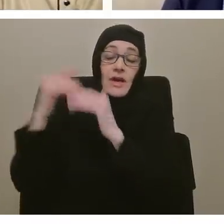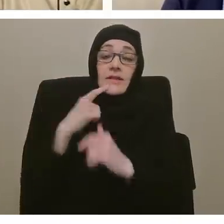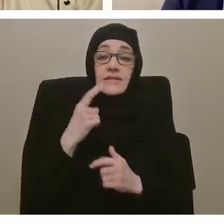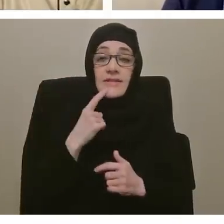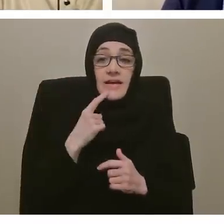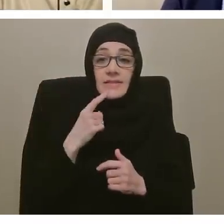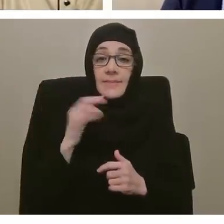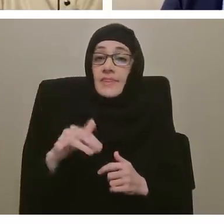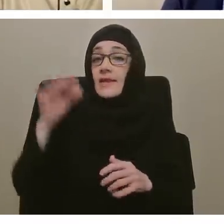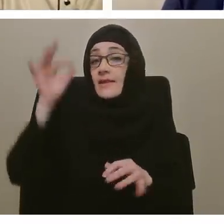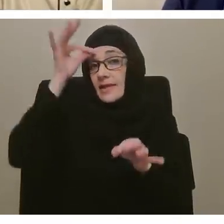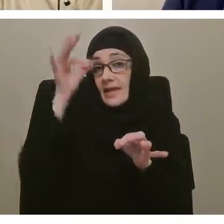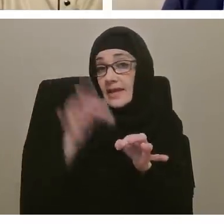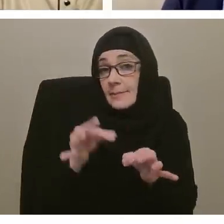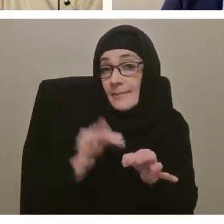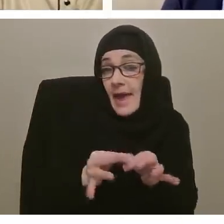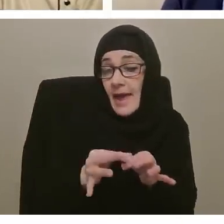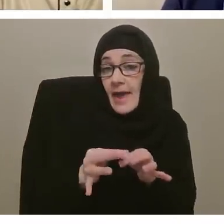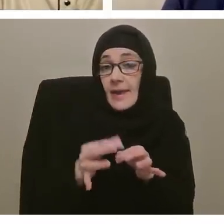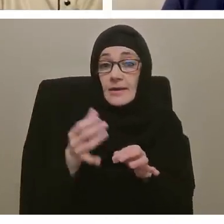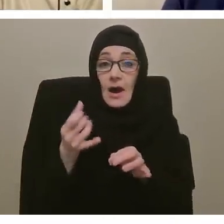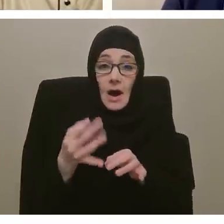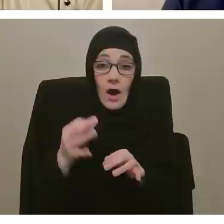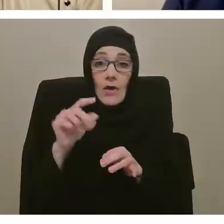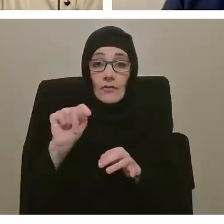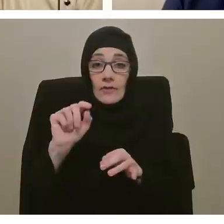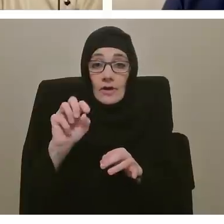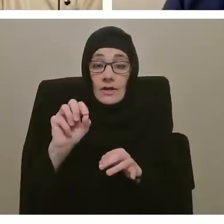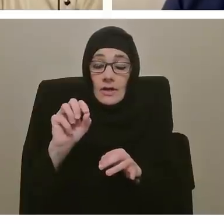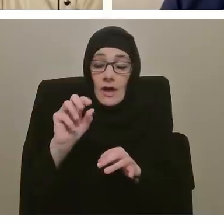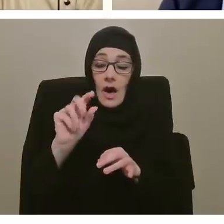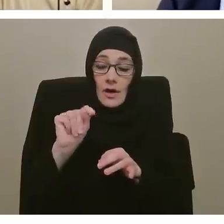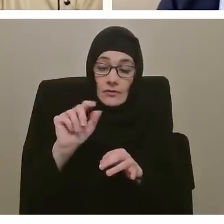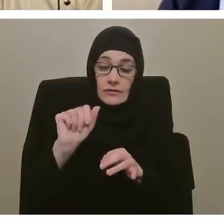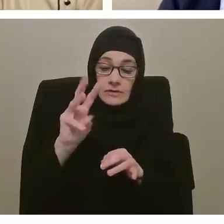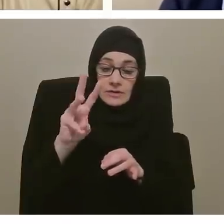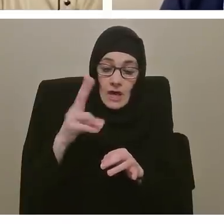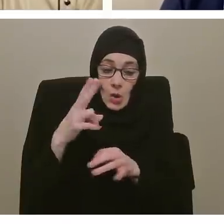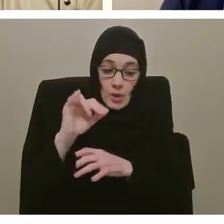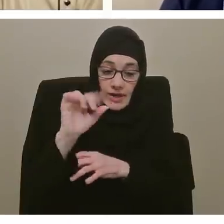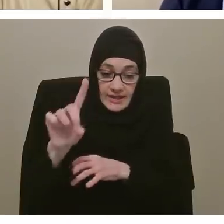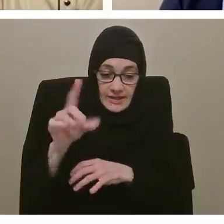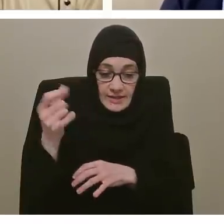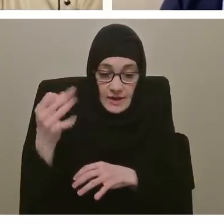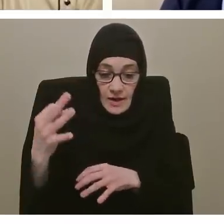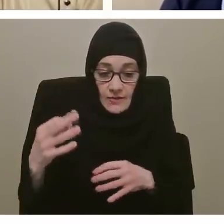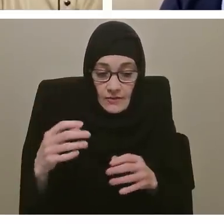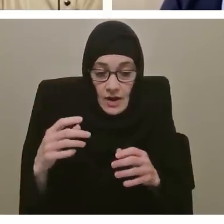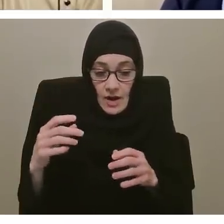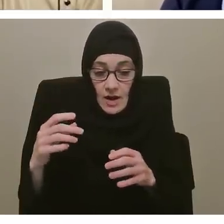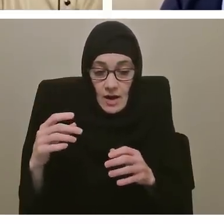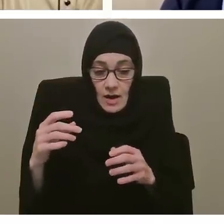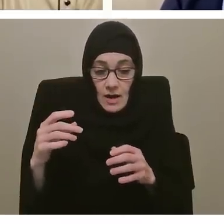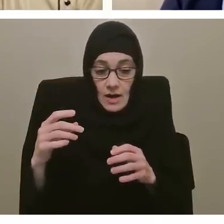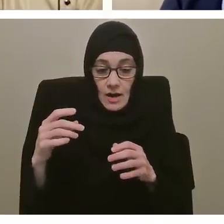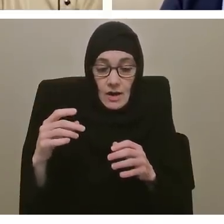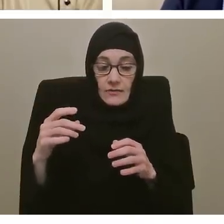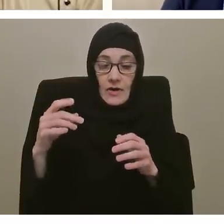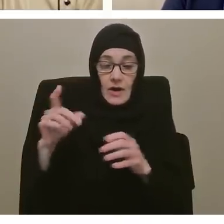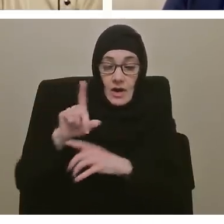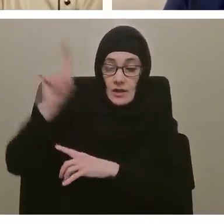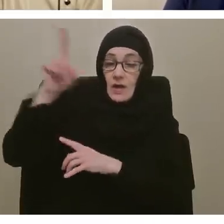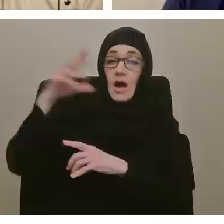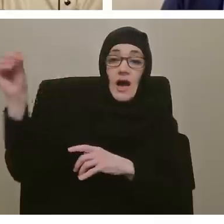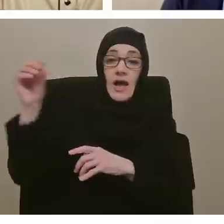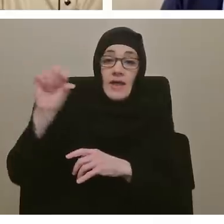here, that the iman of the tawheed of Allah subhanahu wa ta'ala and the sharia, that some would say, is that which was not there with the Prophet